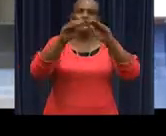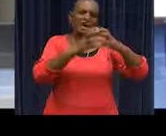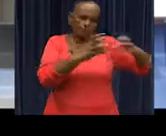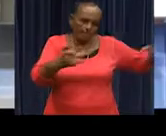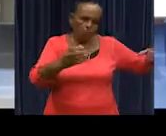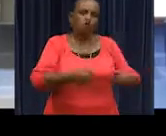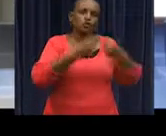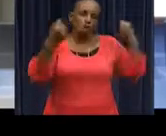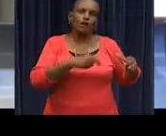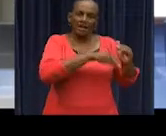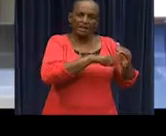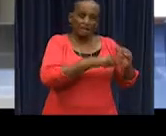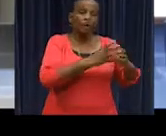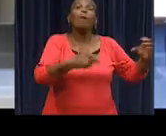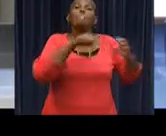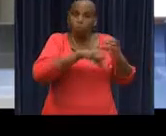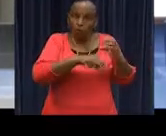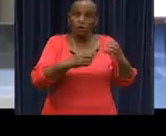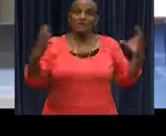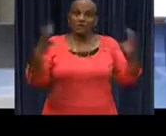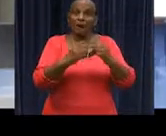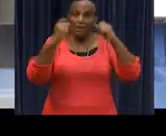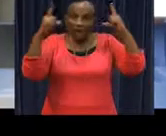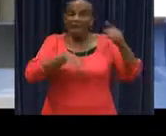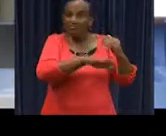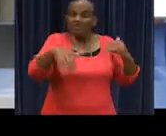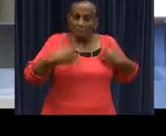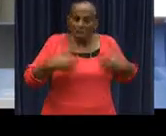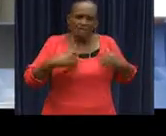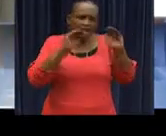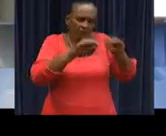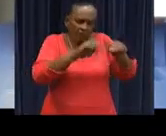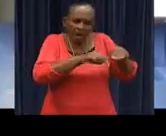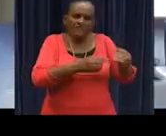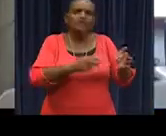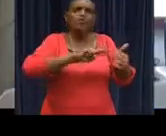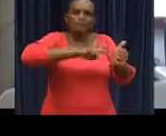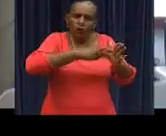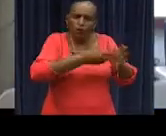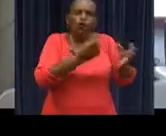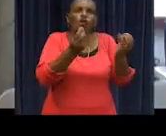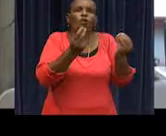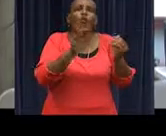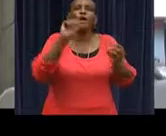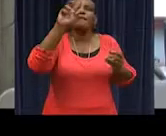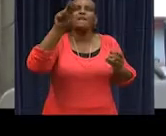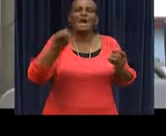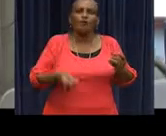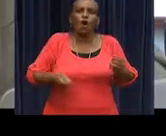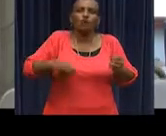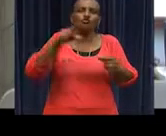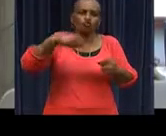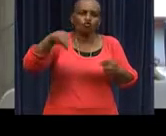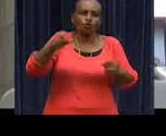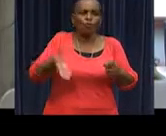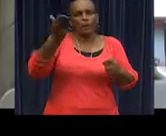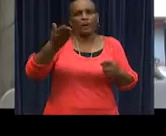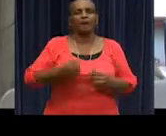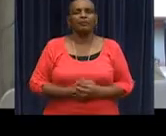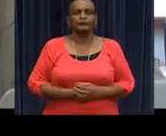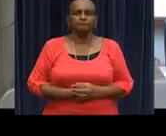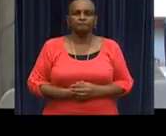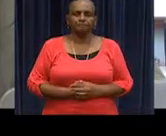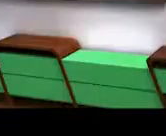launched in January 2018. At this fair, society will be informed about protocols at alternative energy